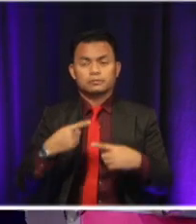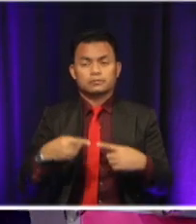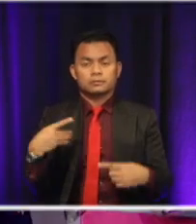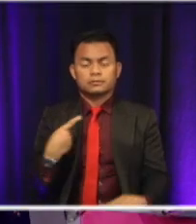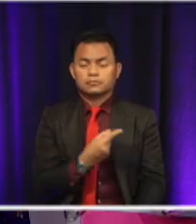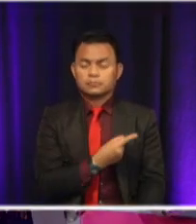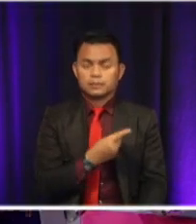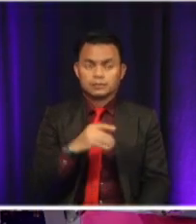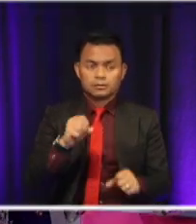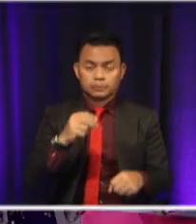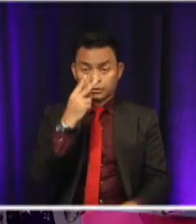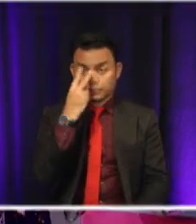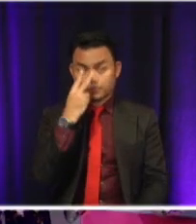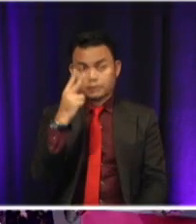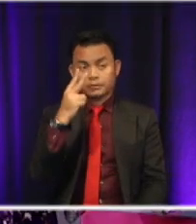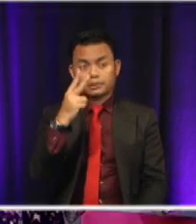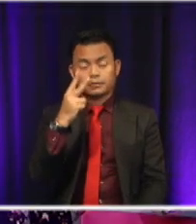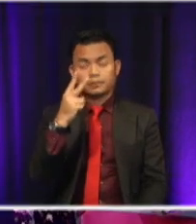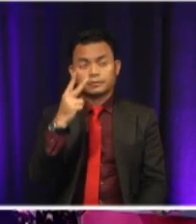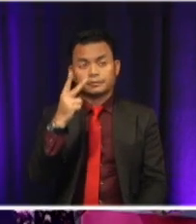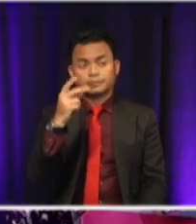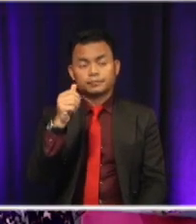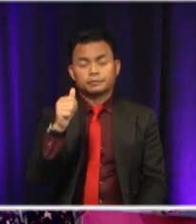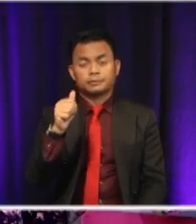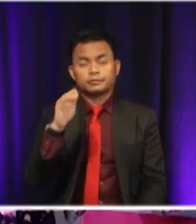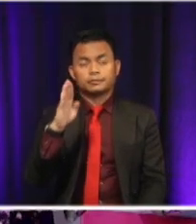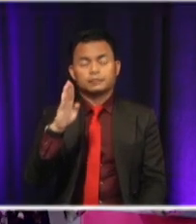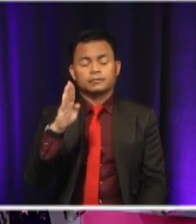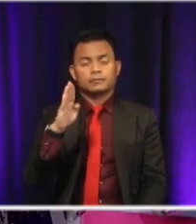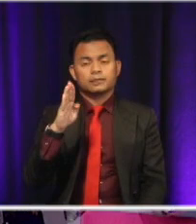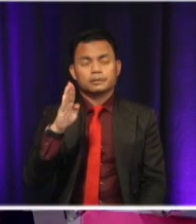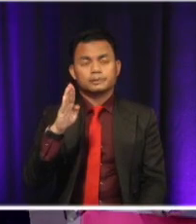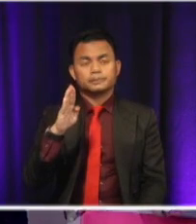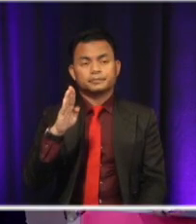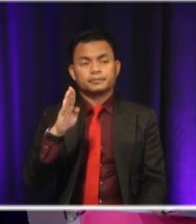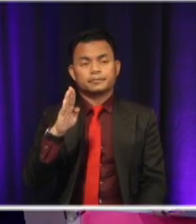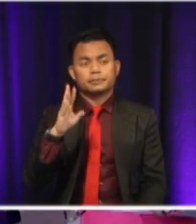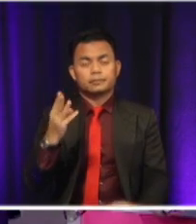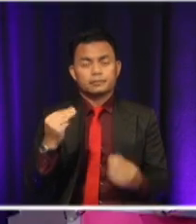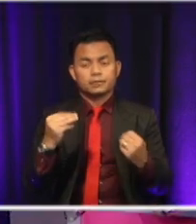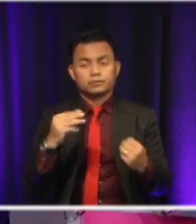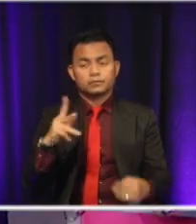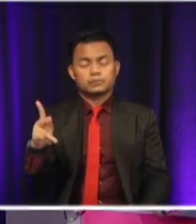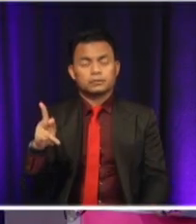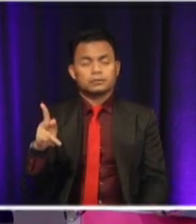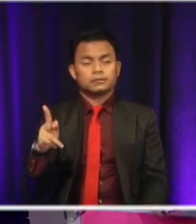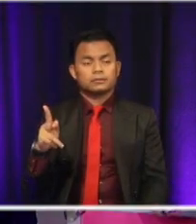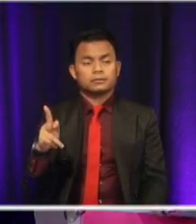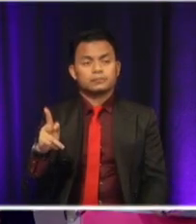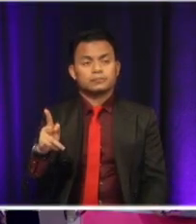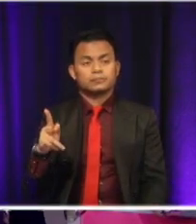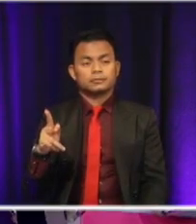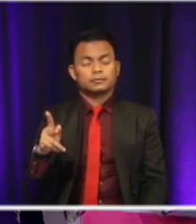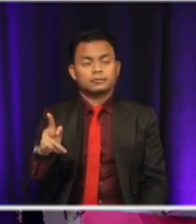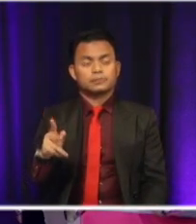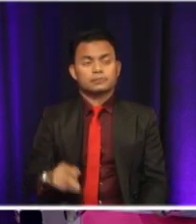B questions there, valued at 20 marks, require candidates to know the text, to